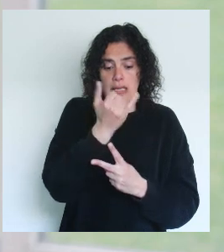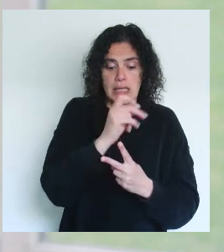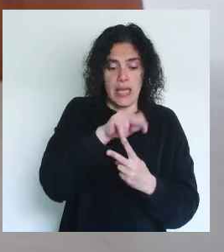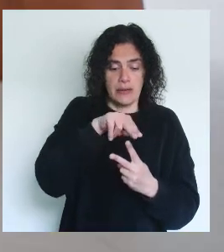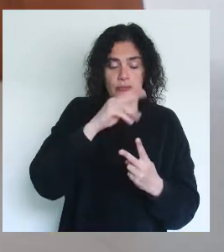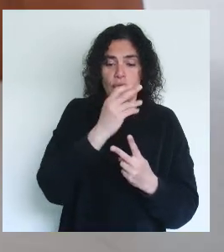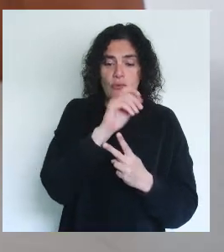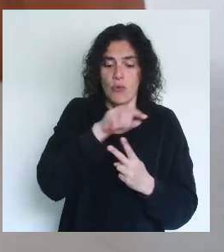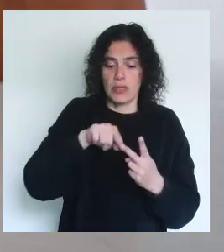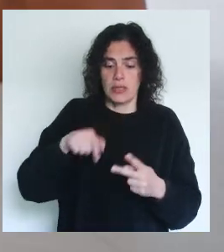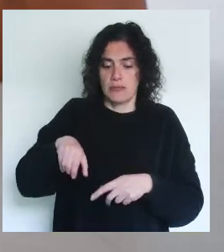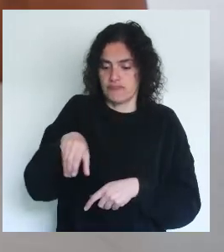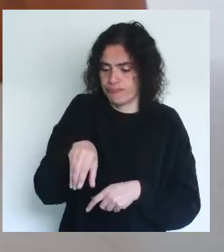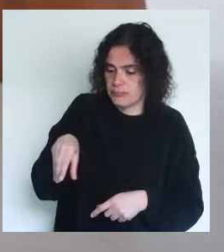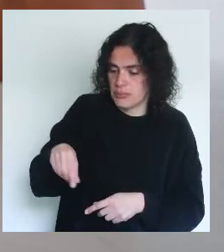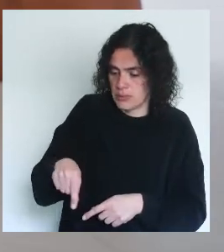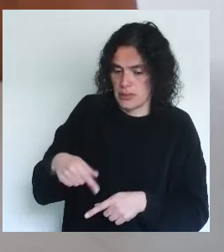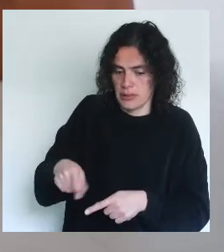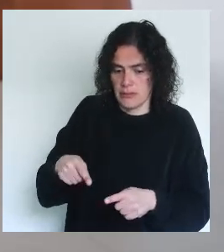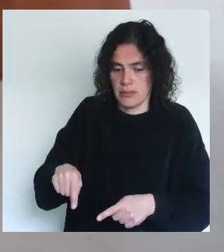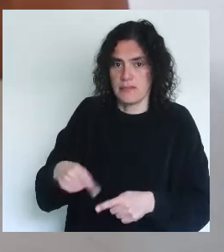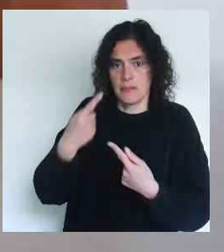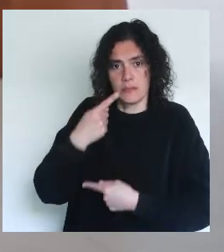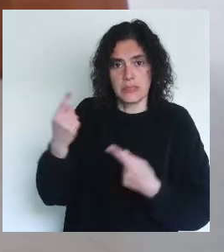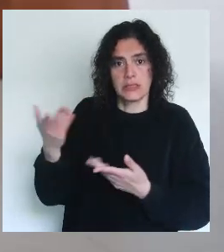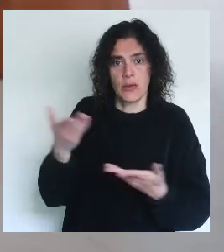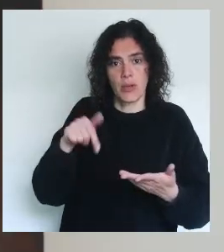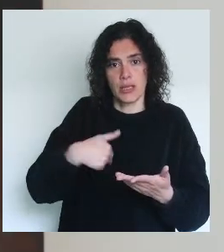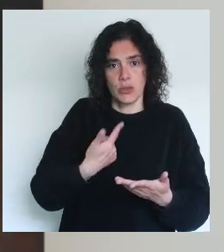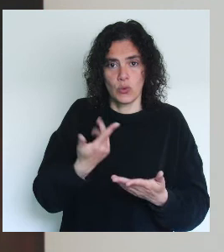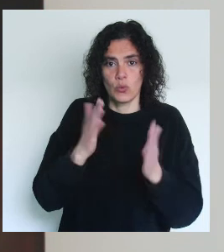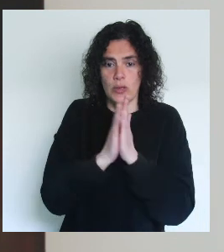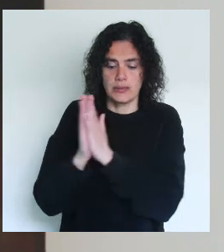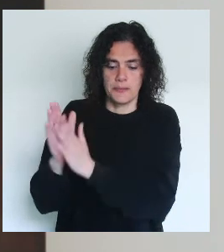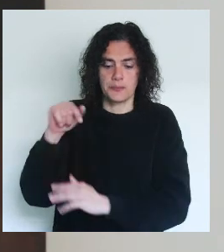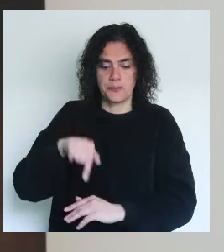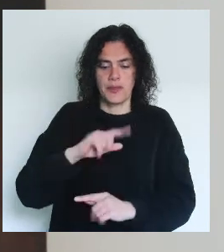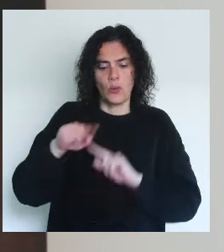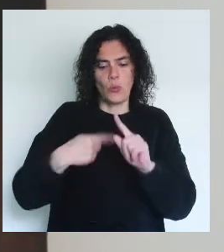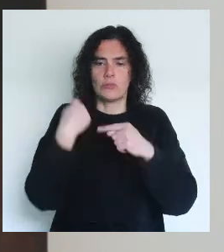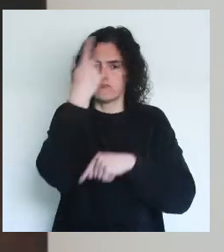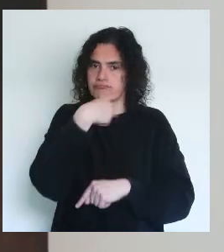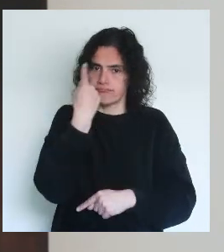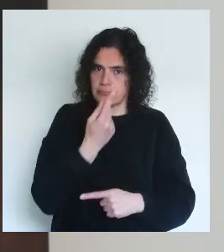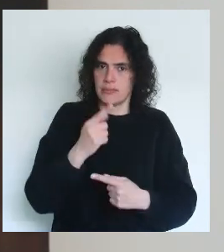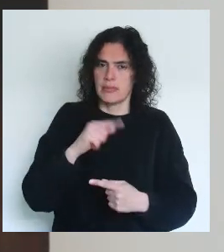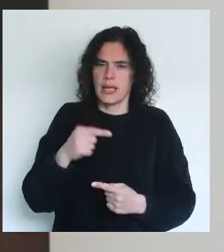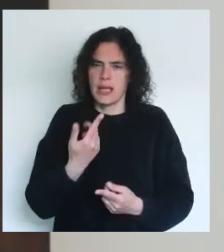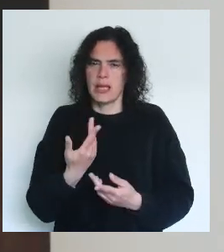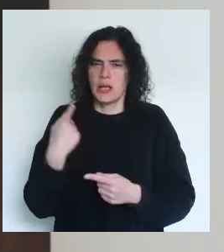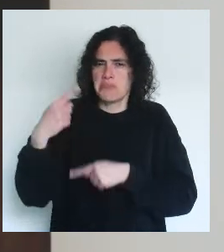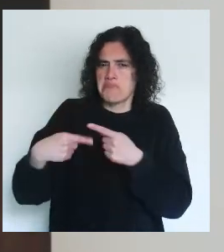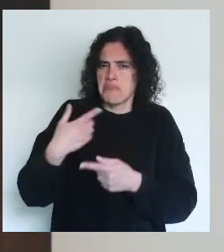Vaux. This is the corremao of this exhibition, of this presentation of the collection. Here you have another portrait. In a way, it's a